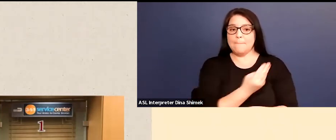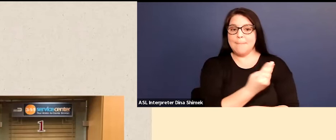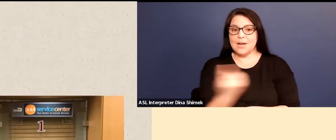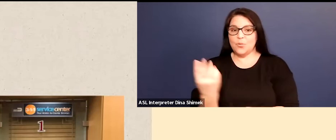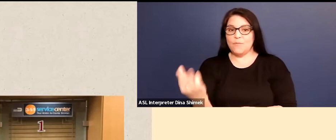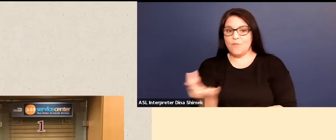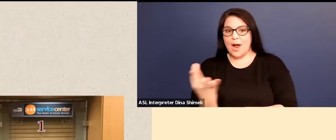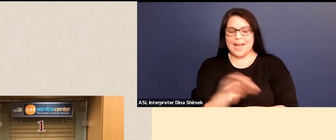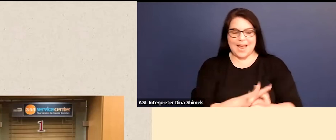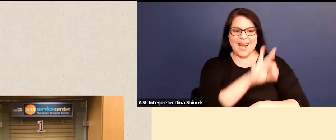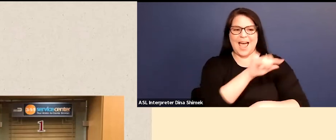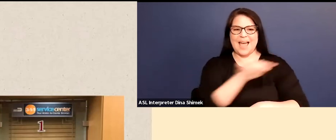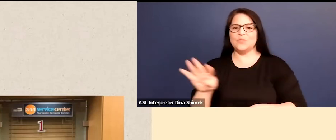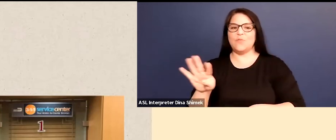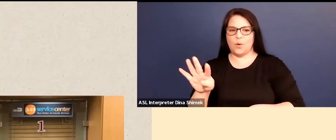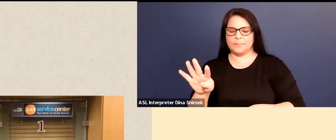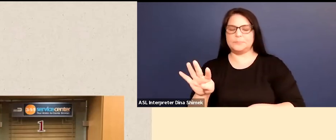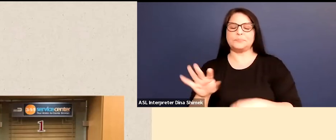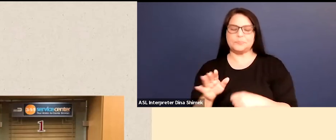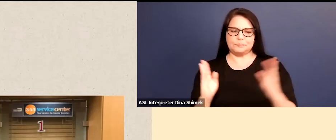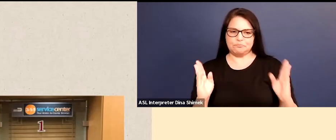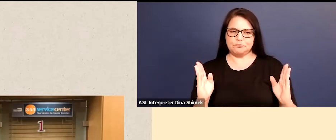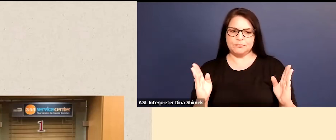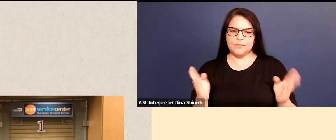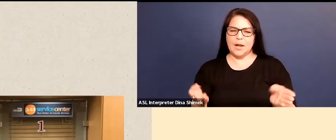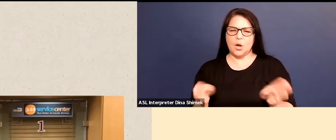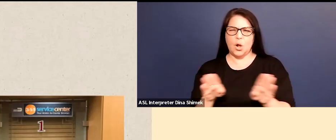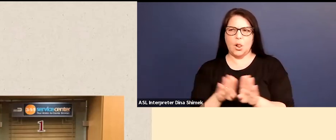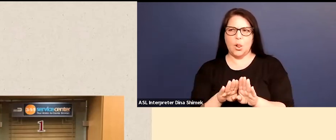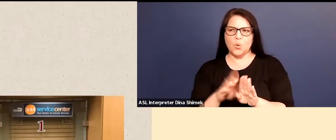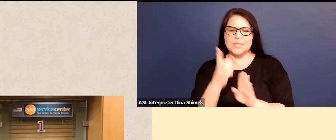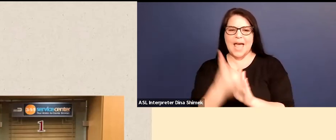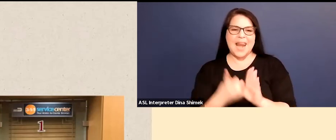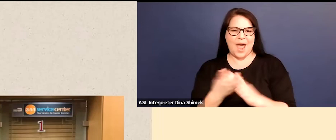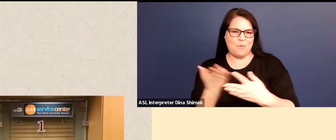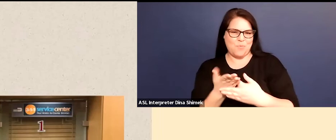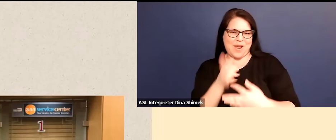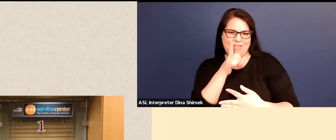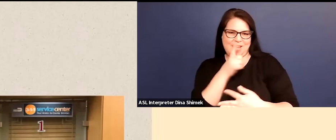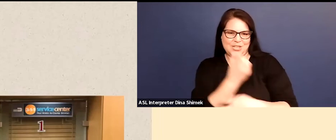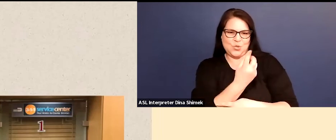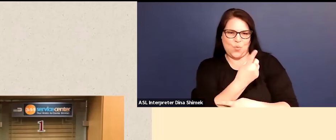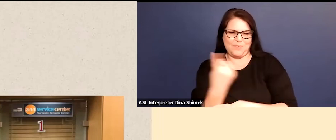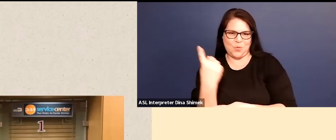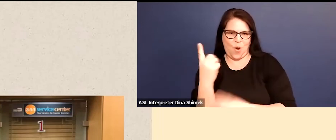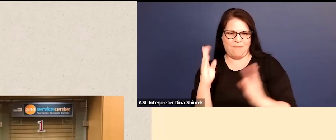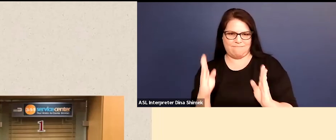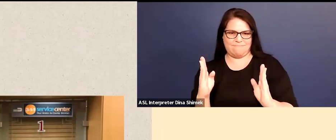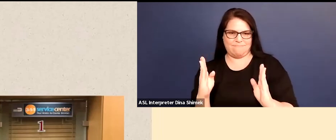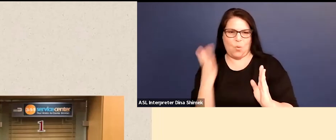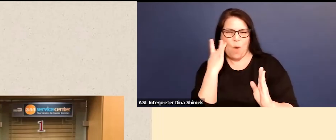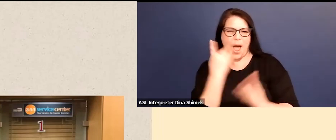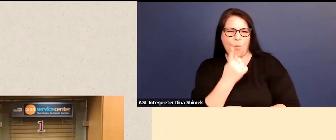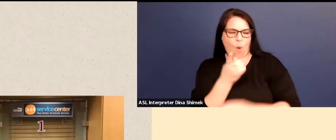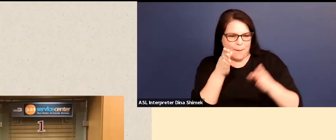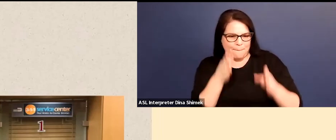from 9 a.m. to 4 p.m. and they close an hour for lunch from noon to 1, as we have one person